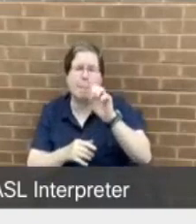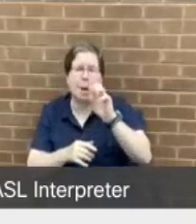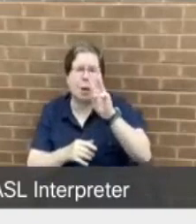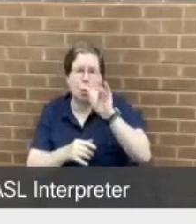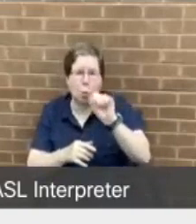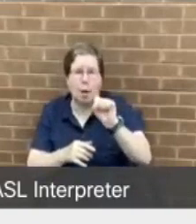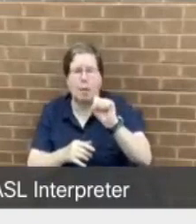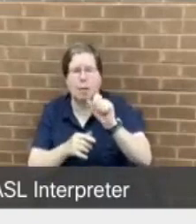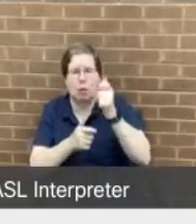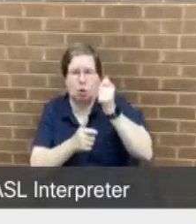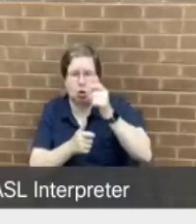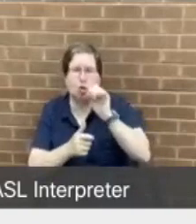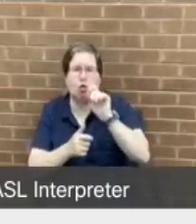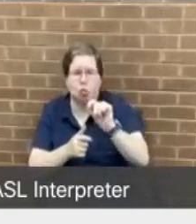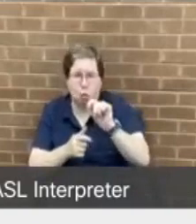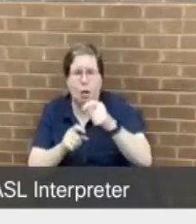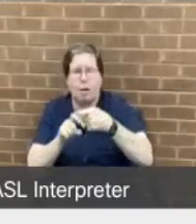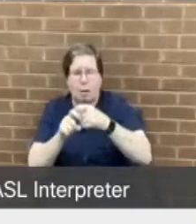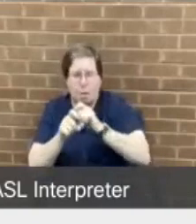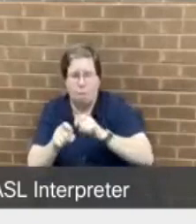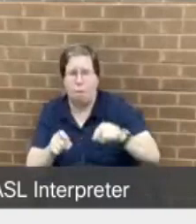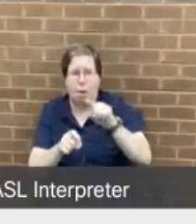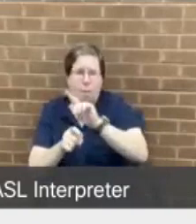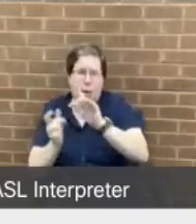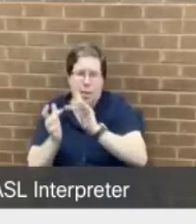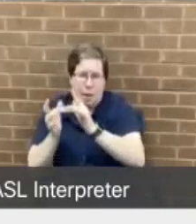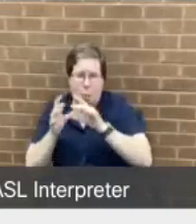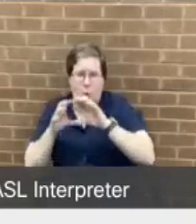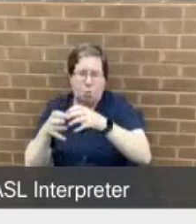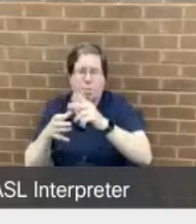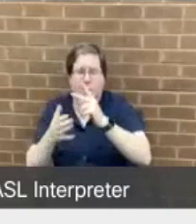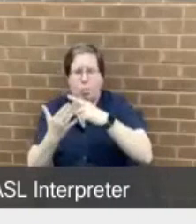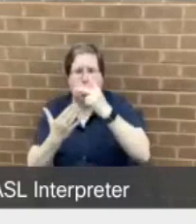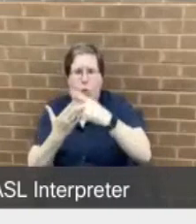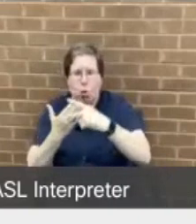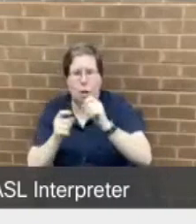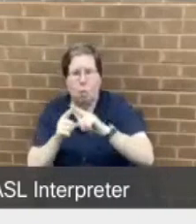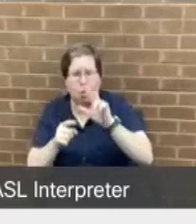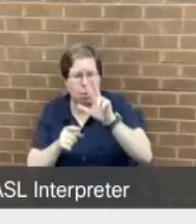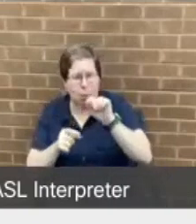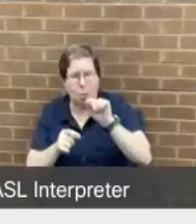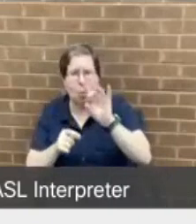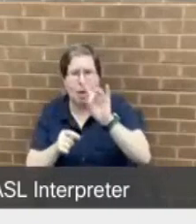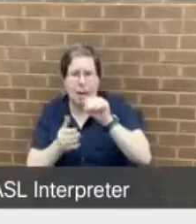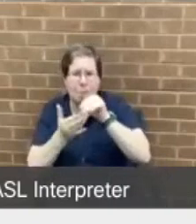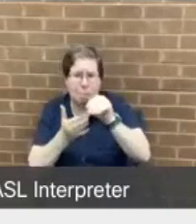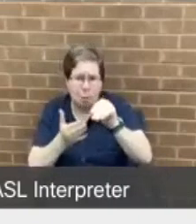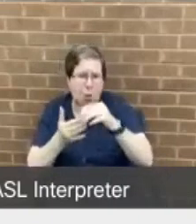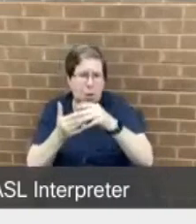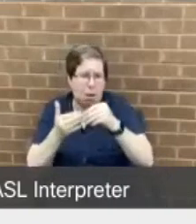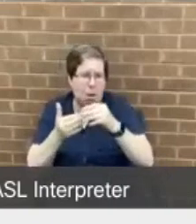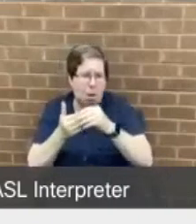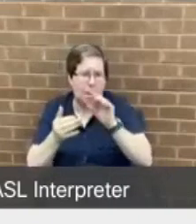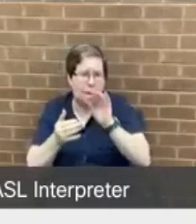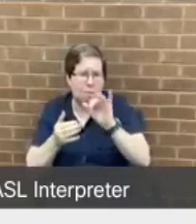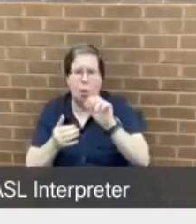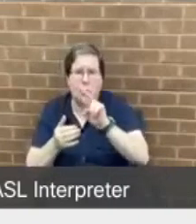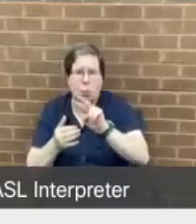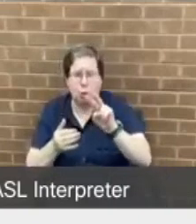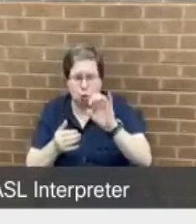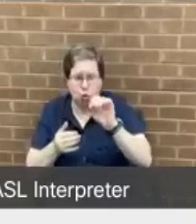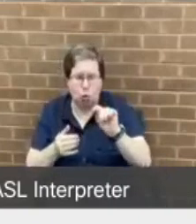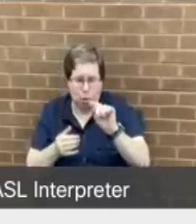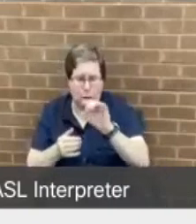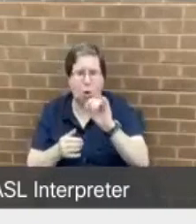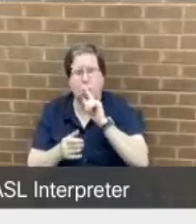made possible through MDOT's Kim Lempier's Bikeways Network Program. Today, we announced about $3.38 million in FY22 grants